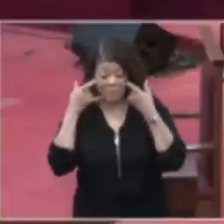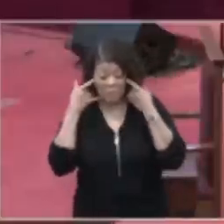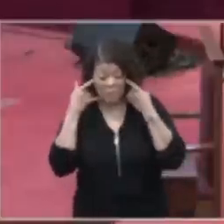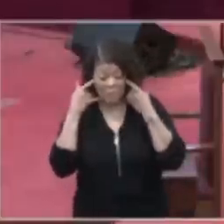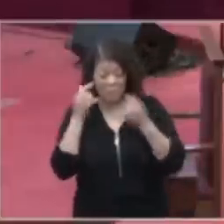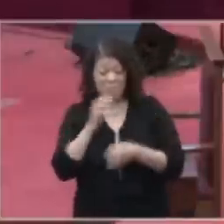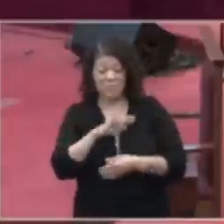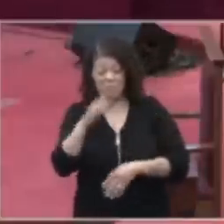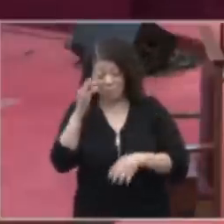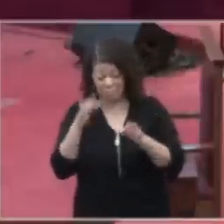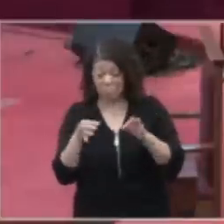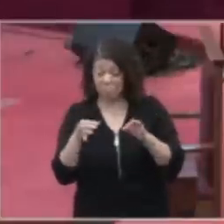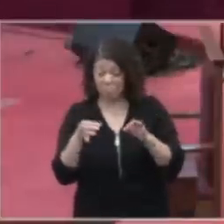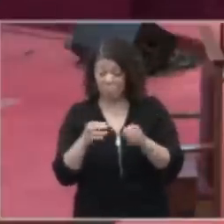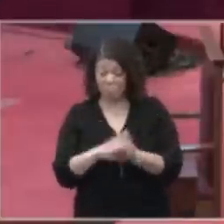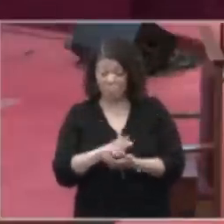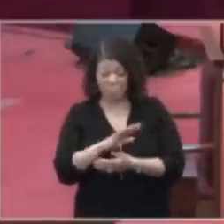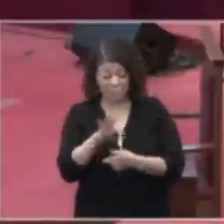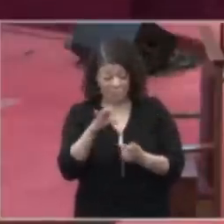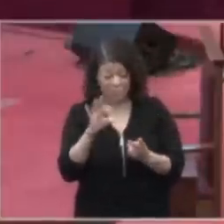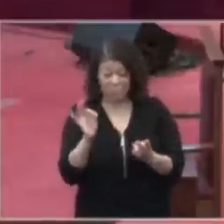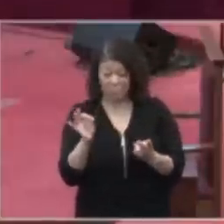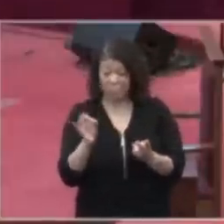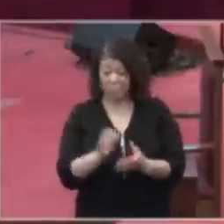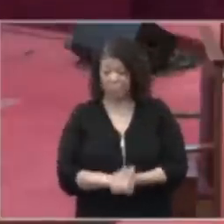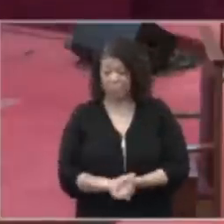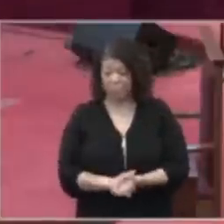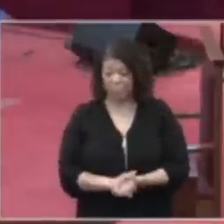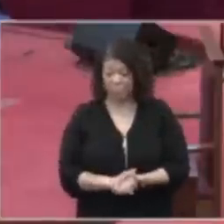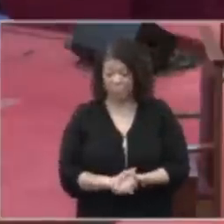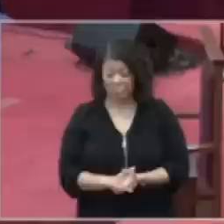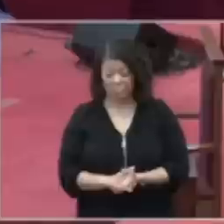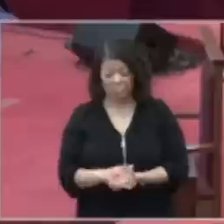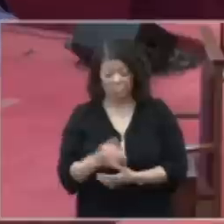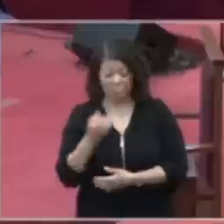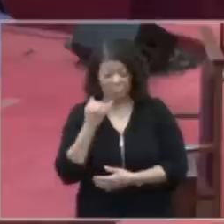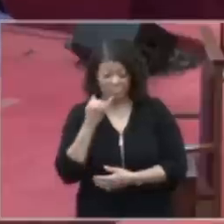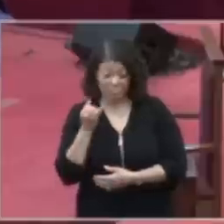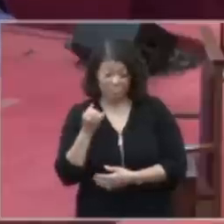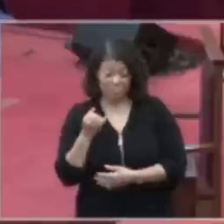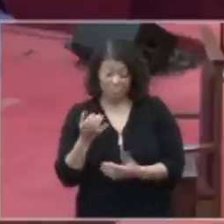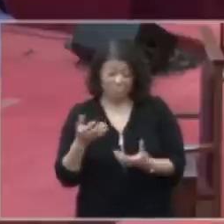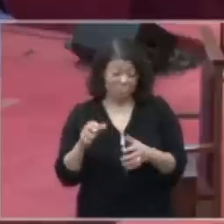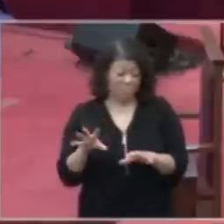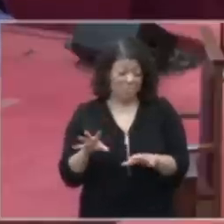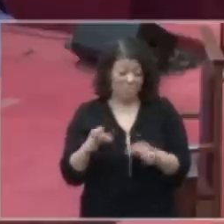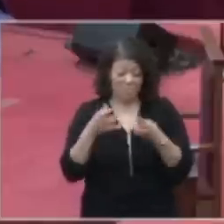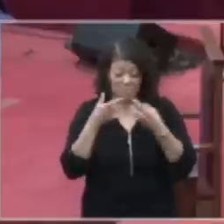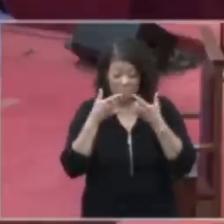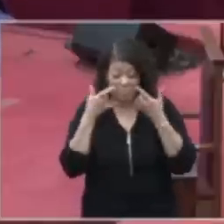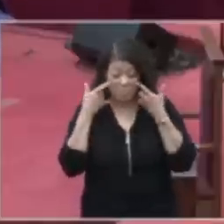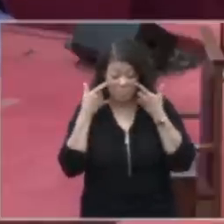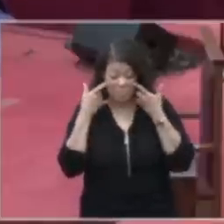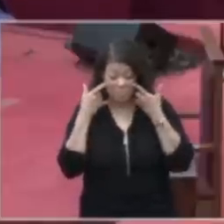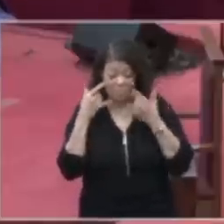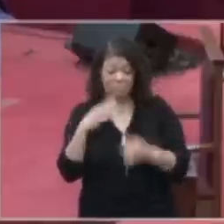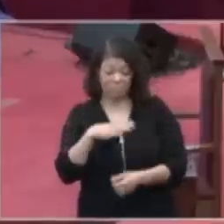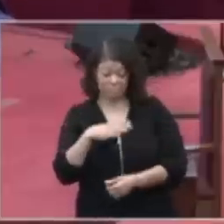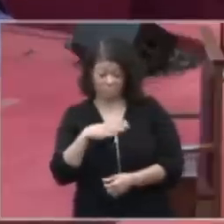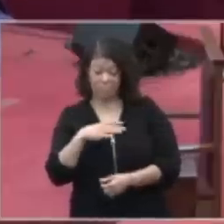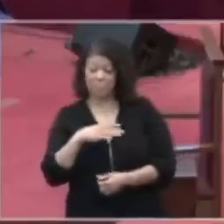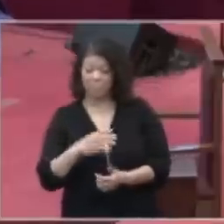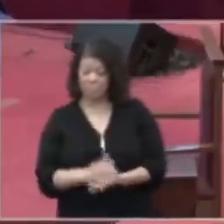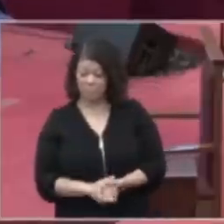optional, so that if you don't want to wear your mask, you don't have to, and we will continue to be vigilant because we know we are